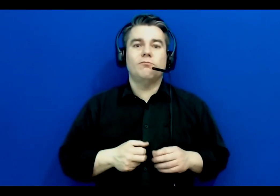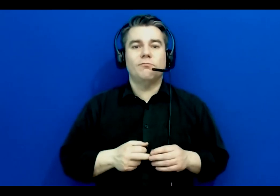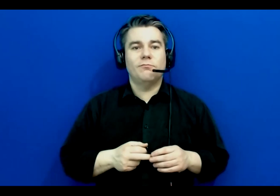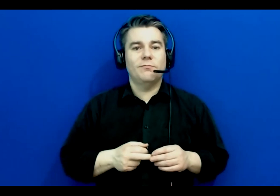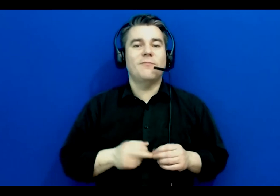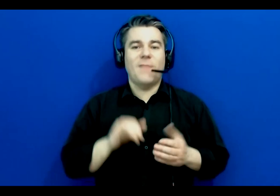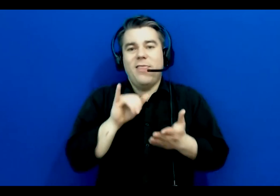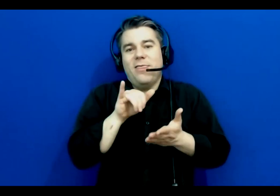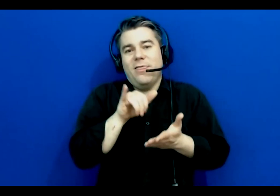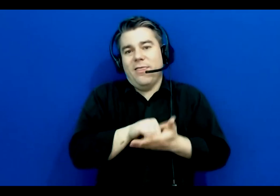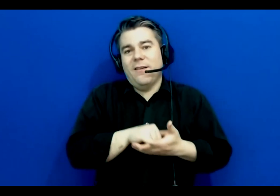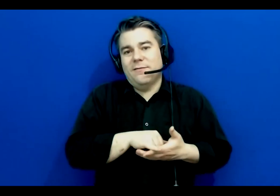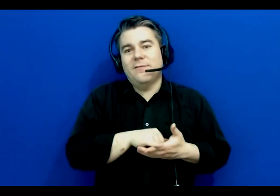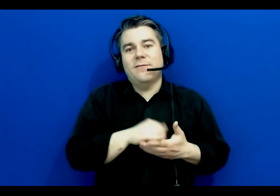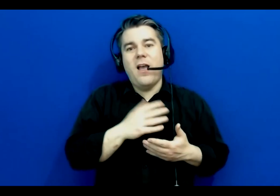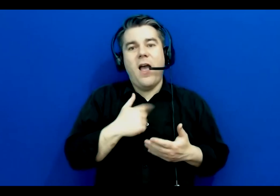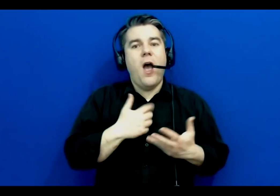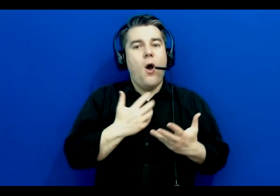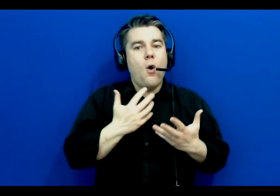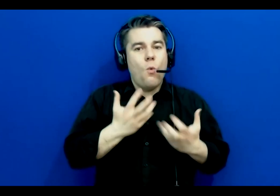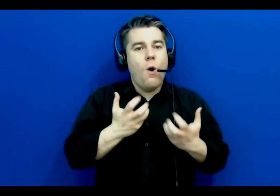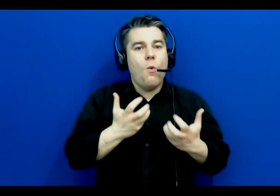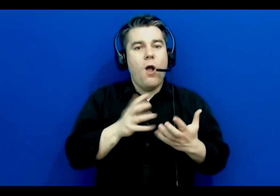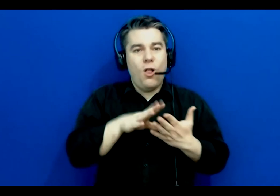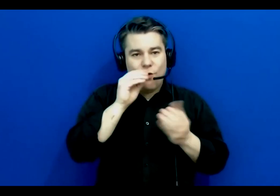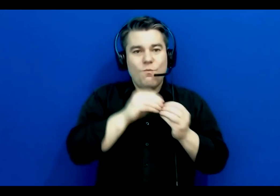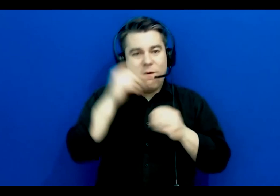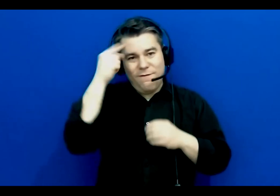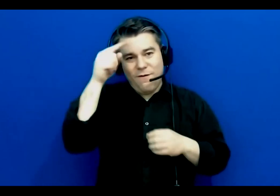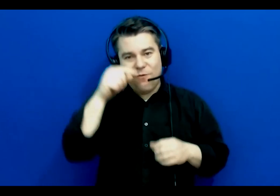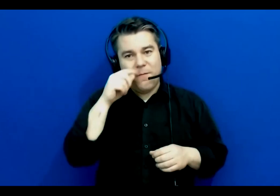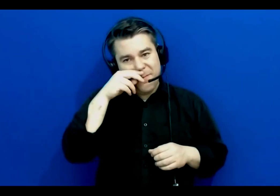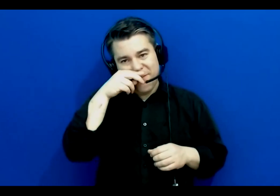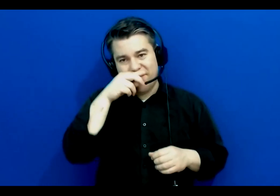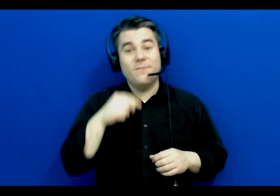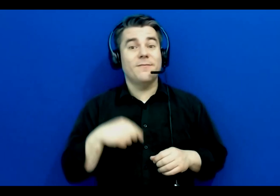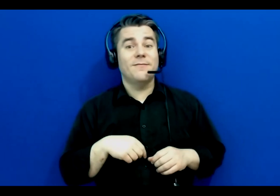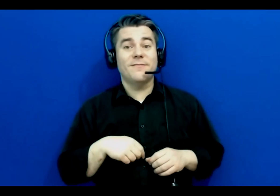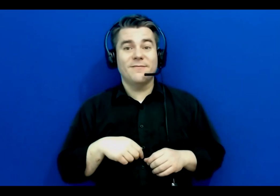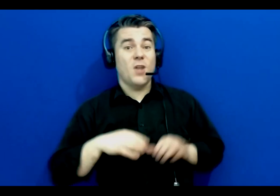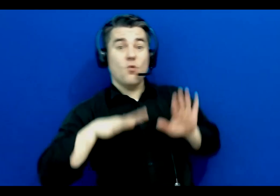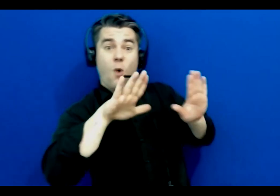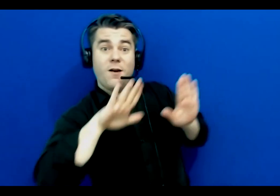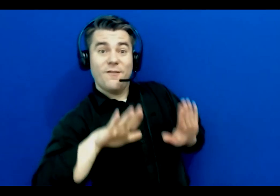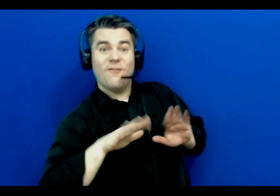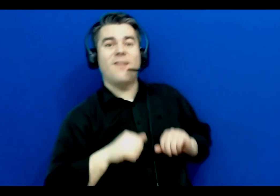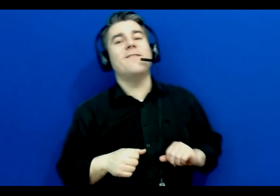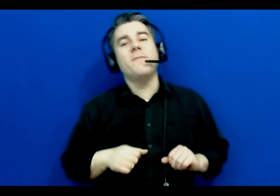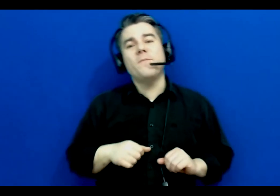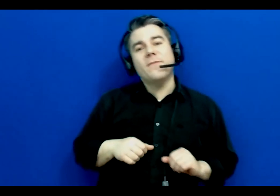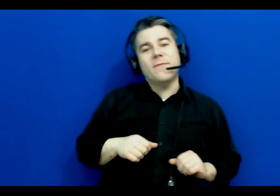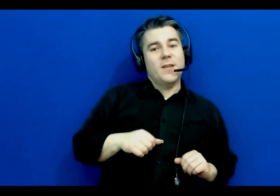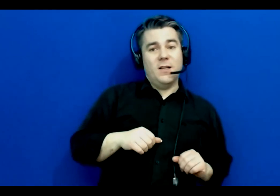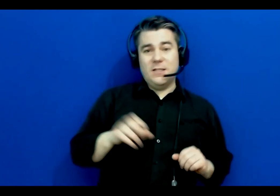That's what I want to learn more about that. Wonderful. A little difficult for me